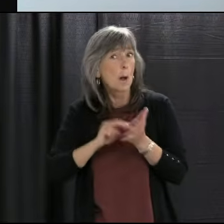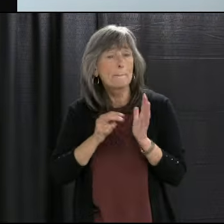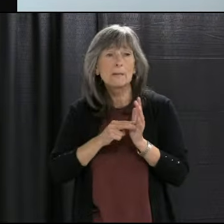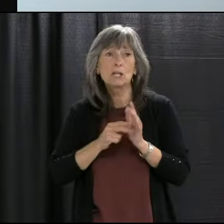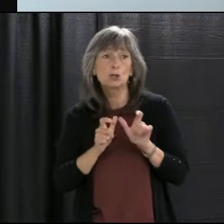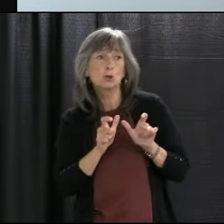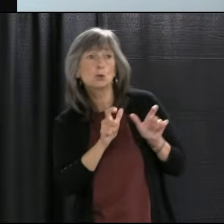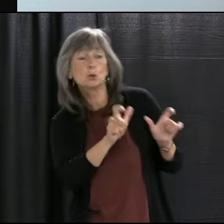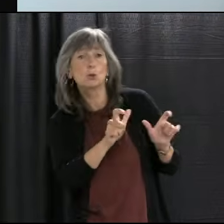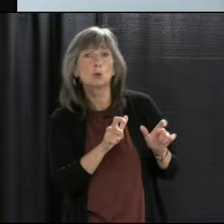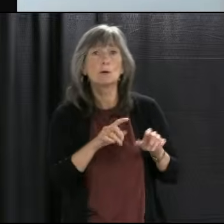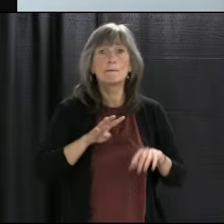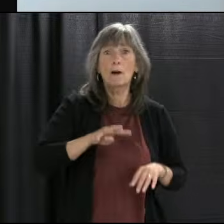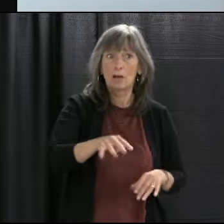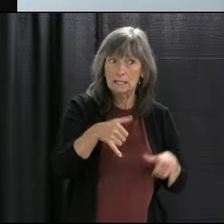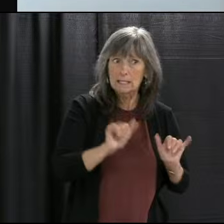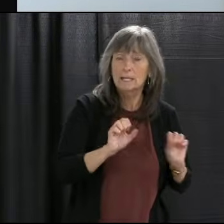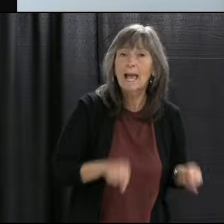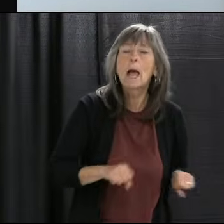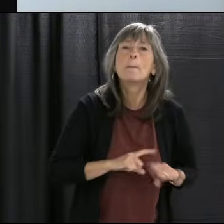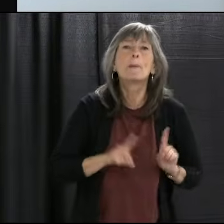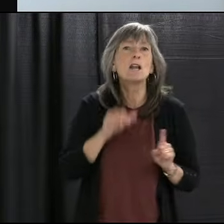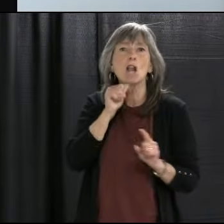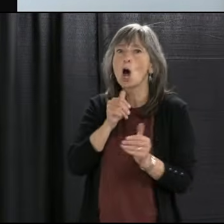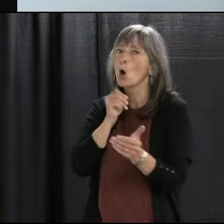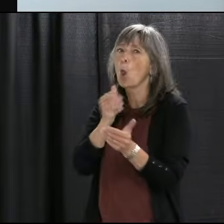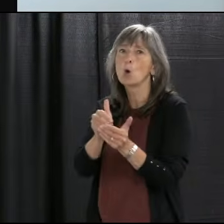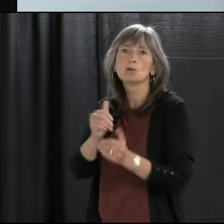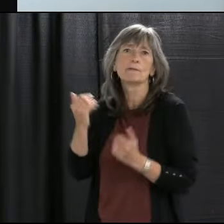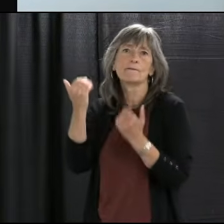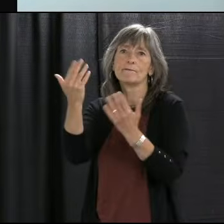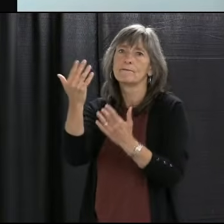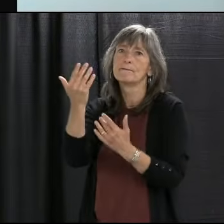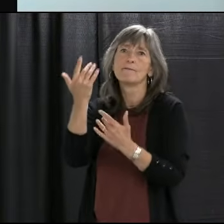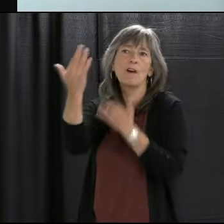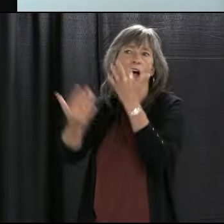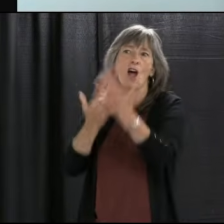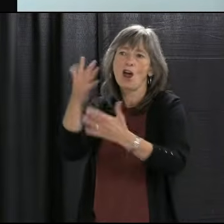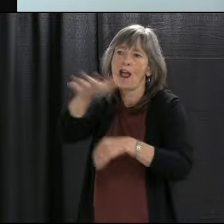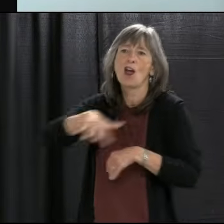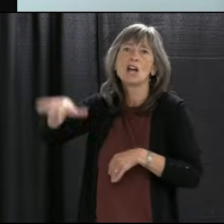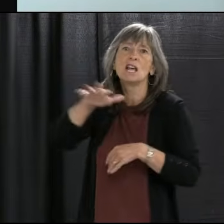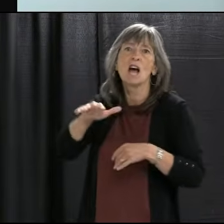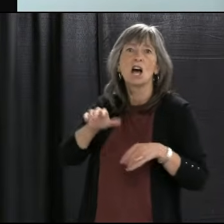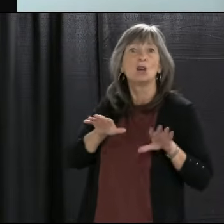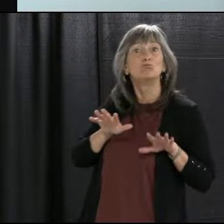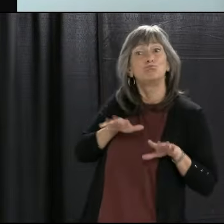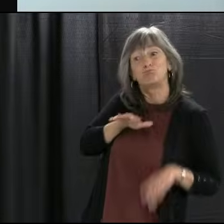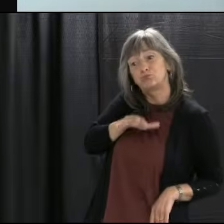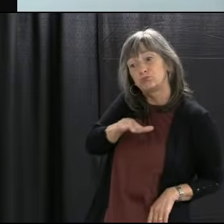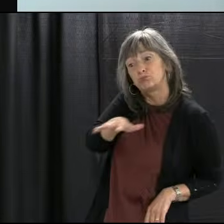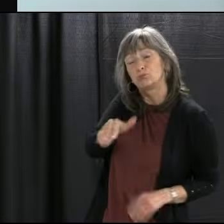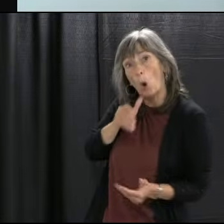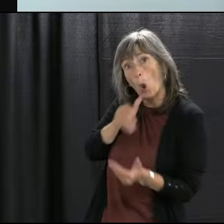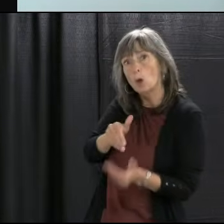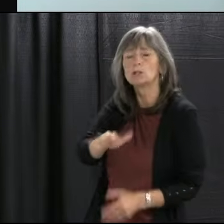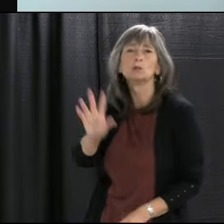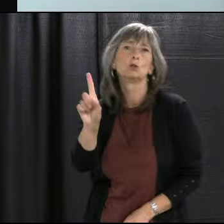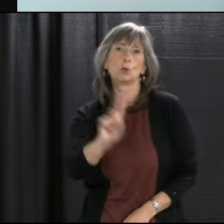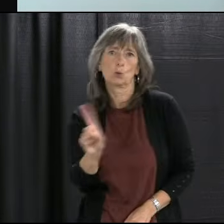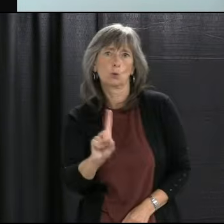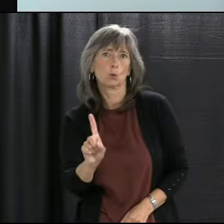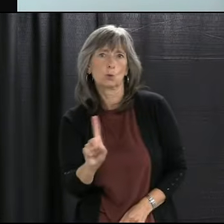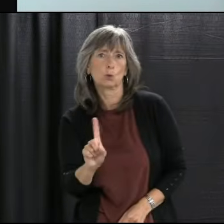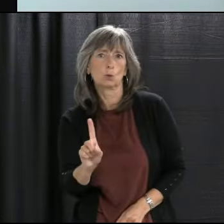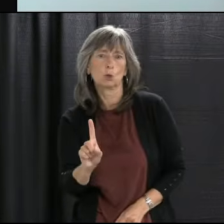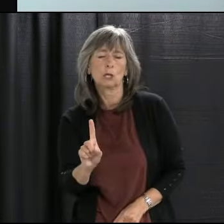the backcountry. But quite frankly, you shouldn't be really driving around in a forest fire zone. And it's would be